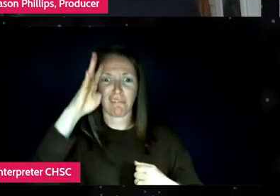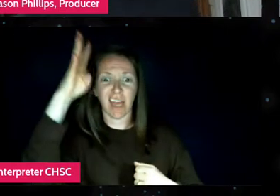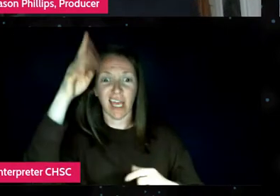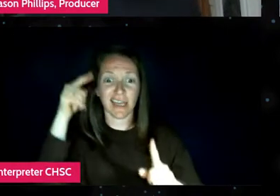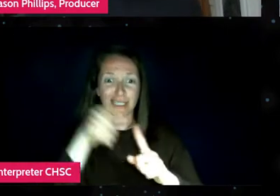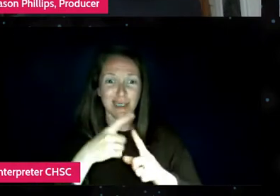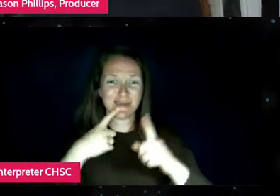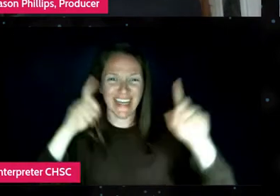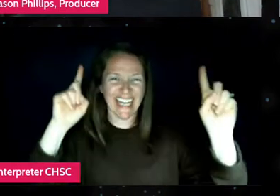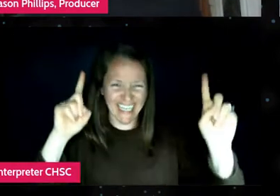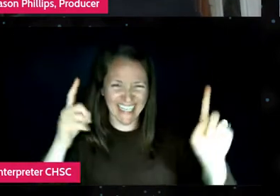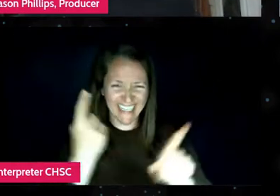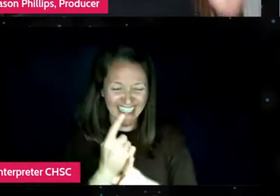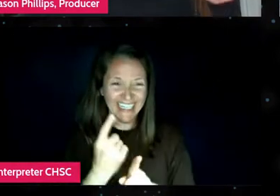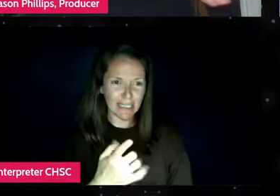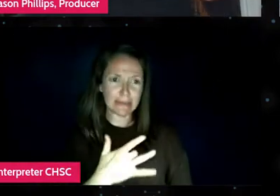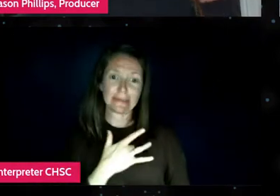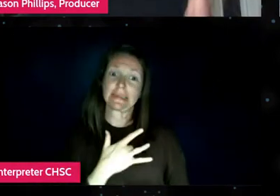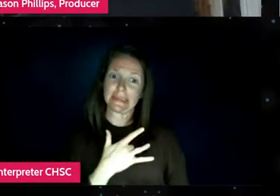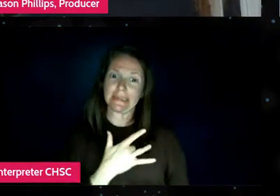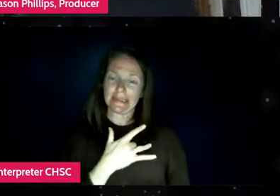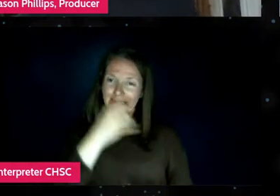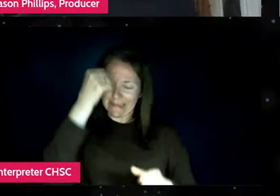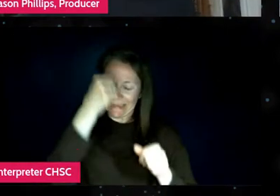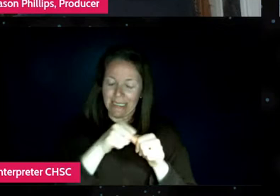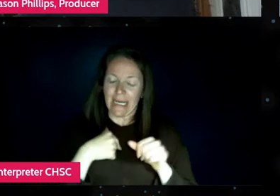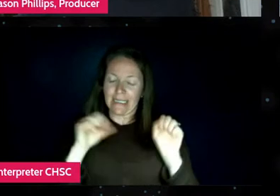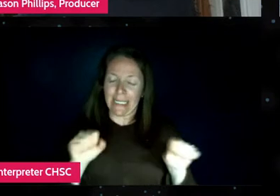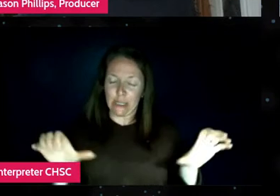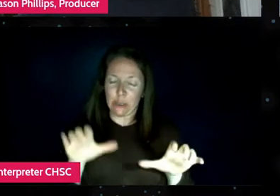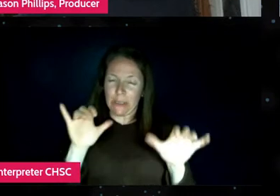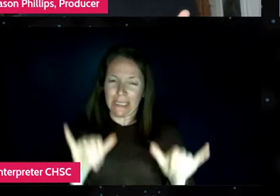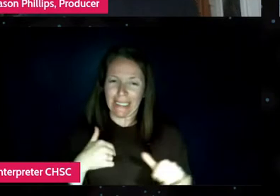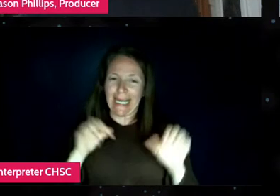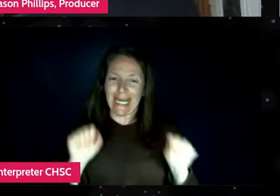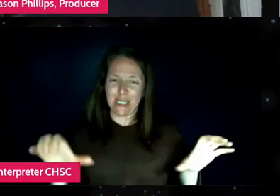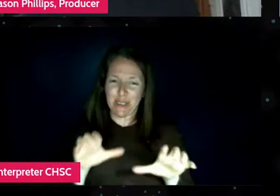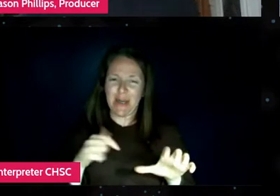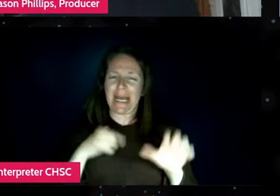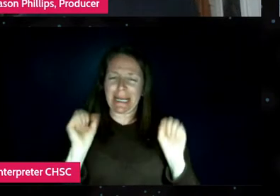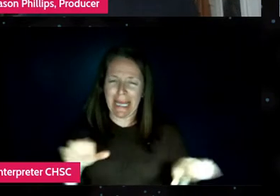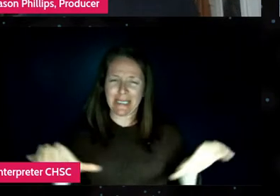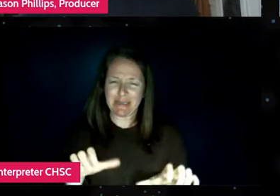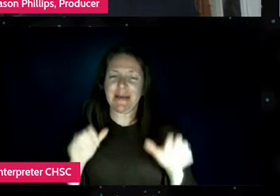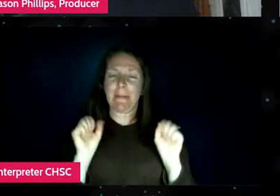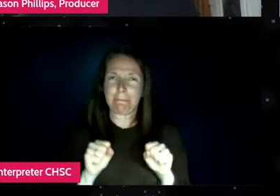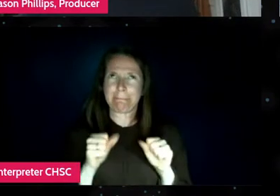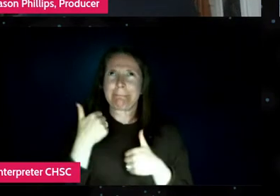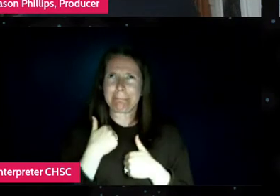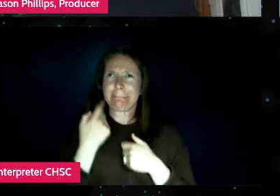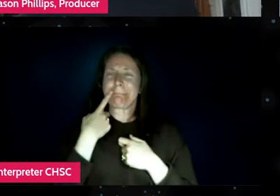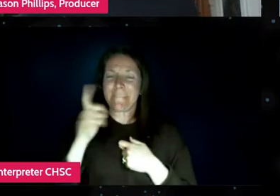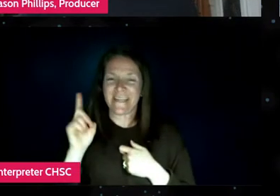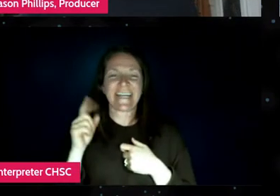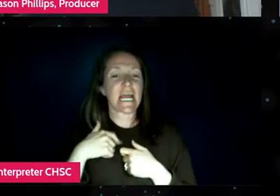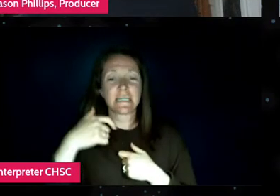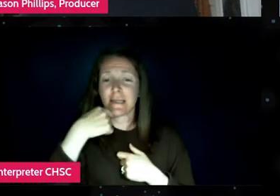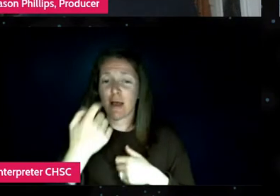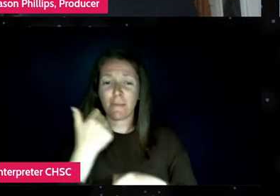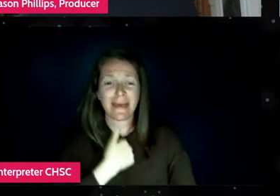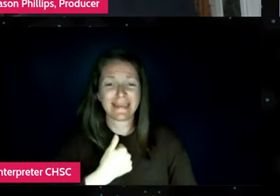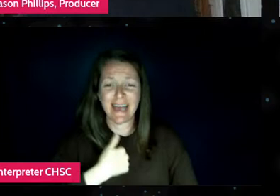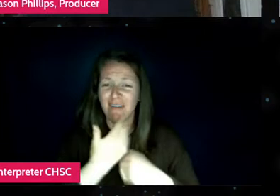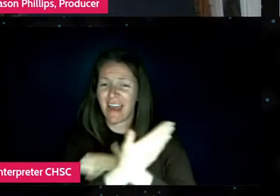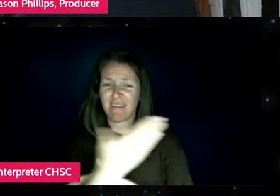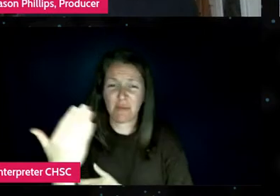to heart and was just like, all right, I can do this. Like 26 days shooting, I can do this. Like, that's what I told myself every morning I woke